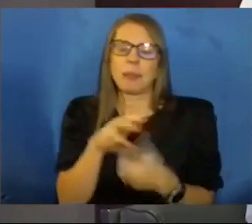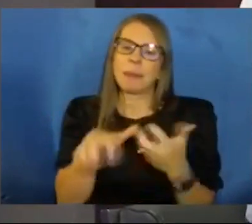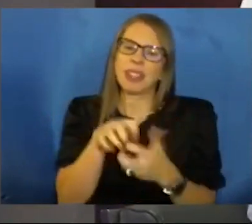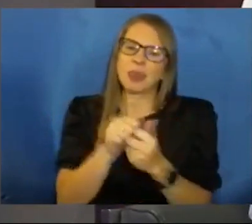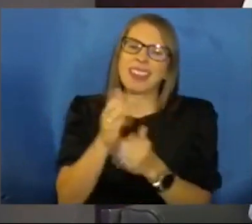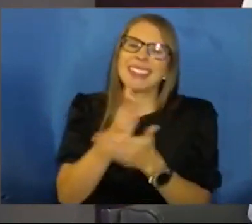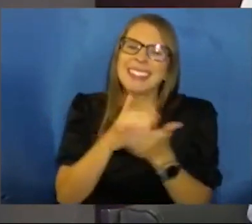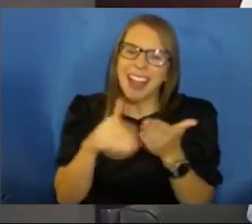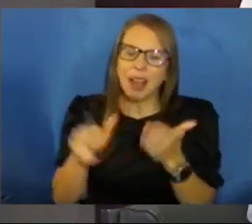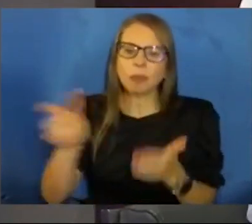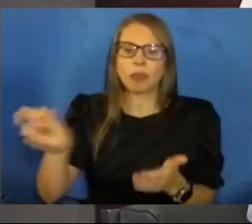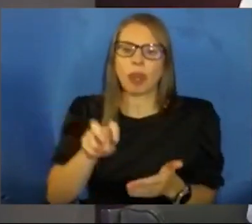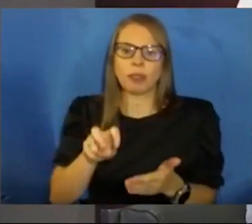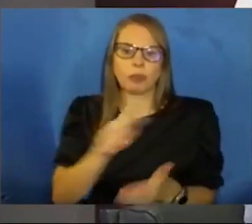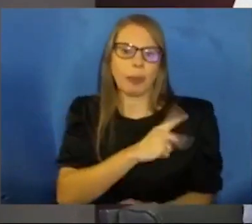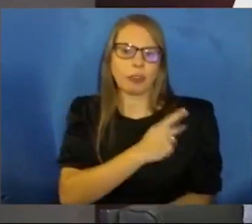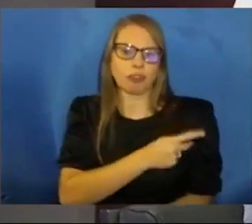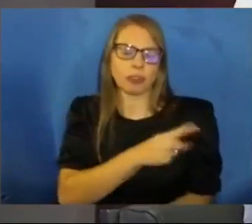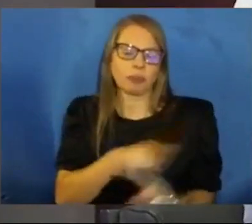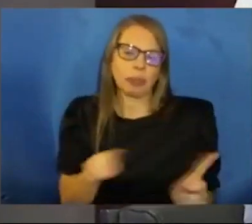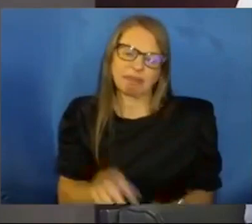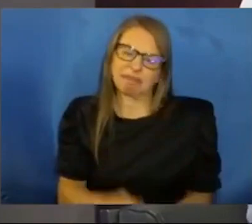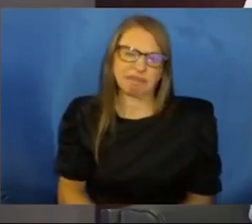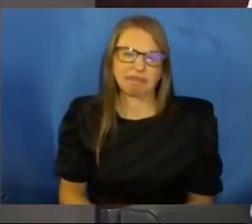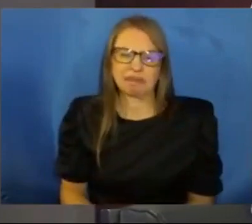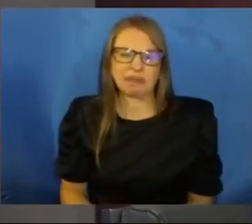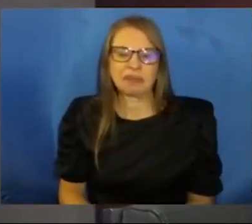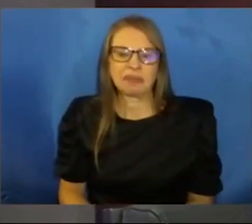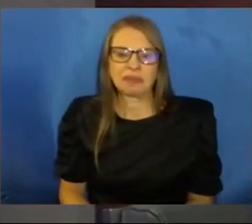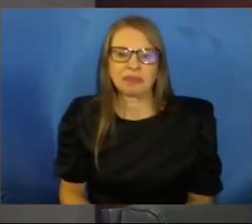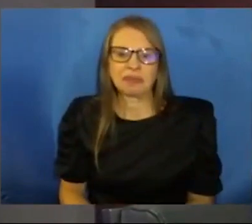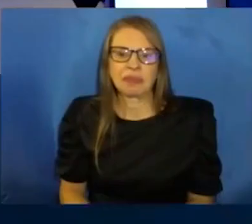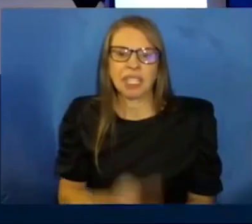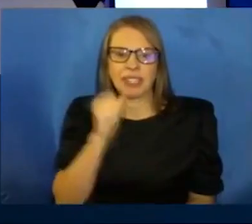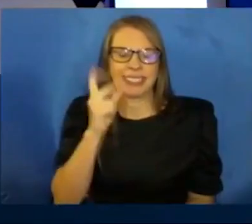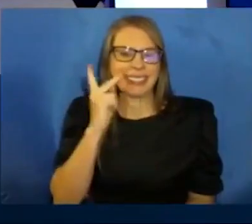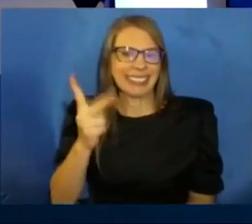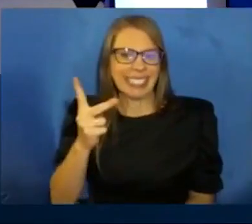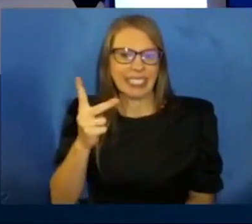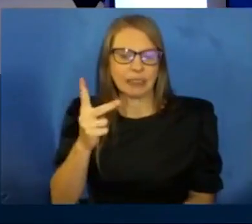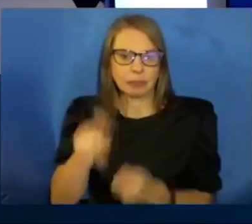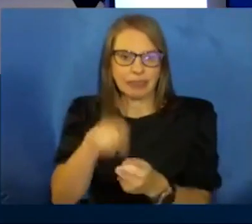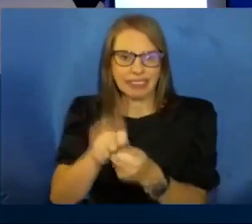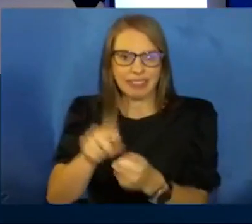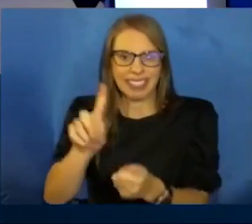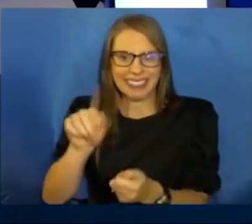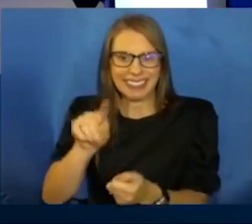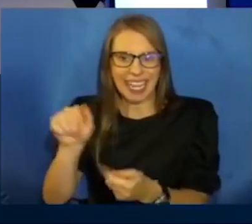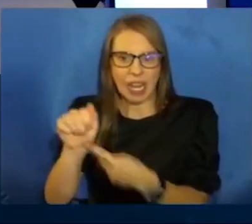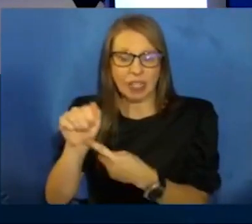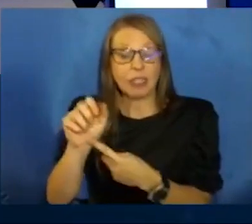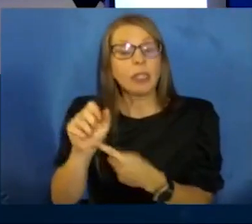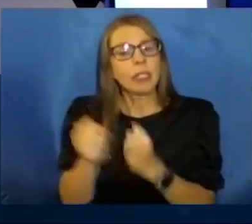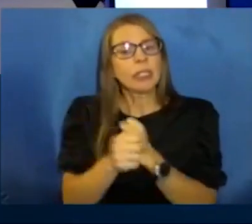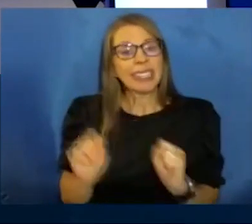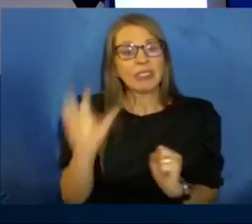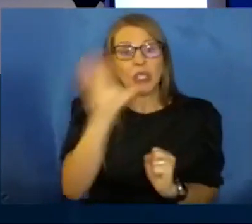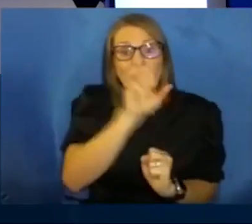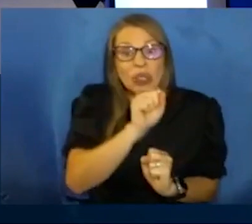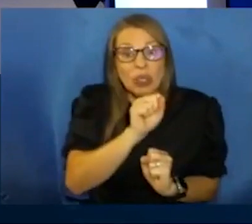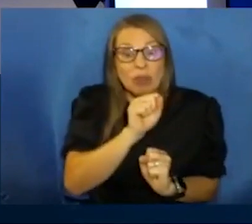my gut feeling is that the majority are still Kansas City residents with some mix of, you